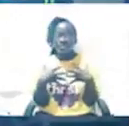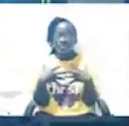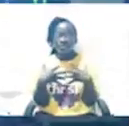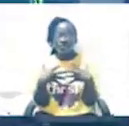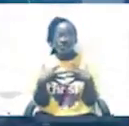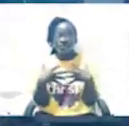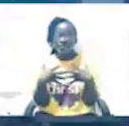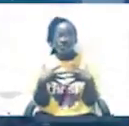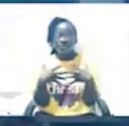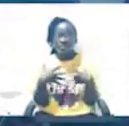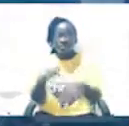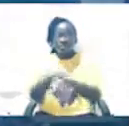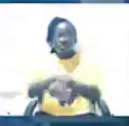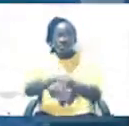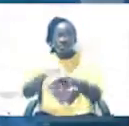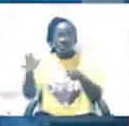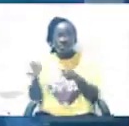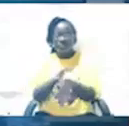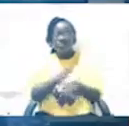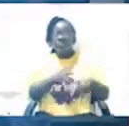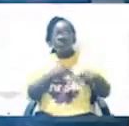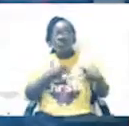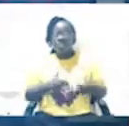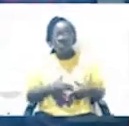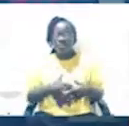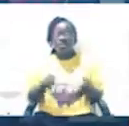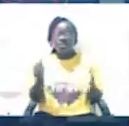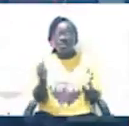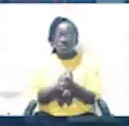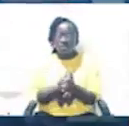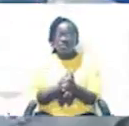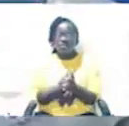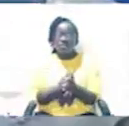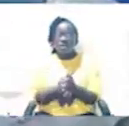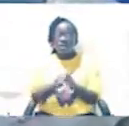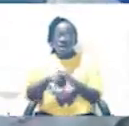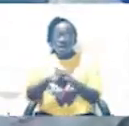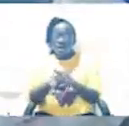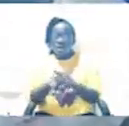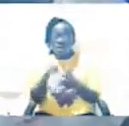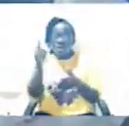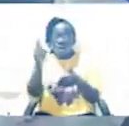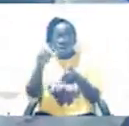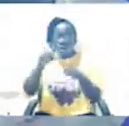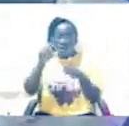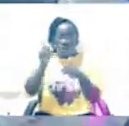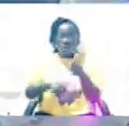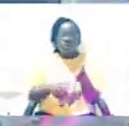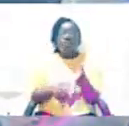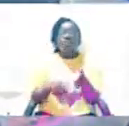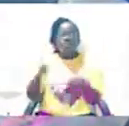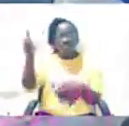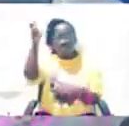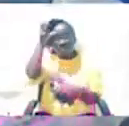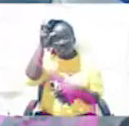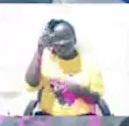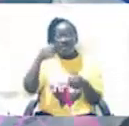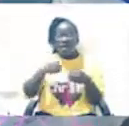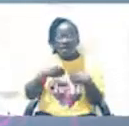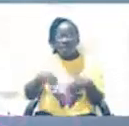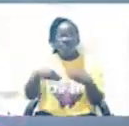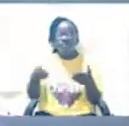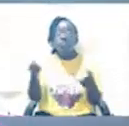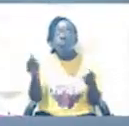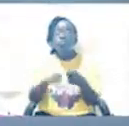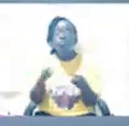face that is the position the devil has placed on so many people today. And on it to be upon some